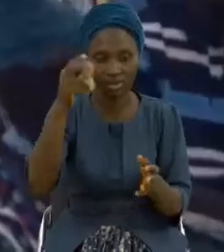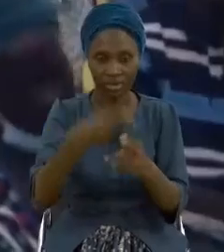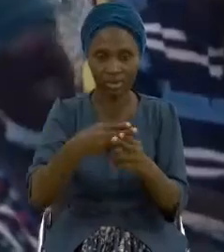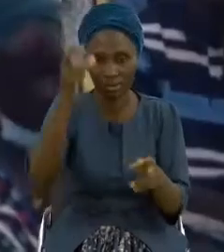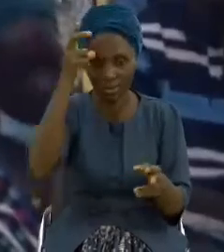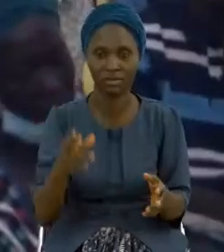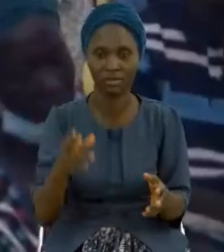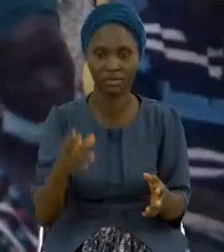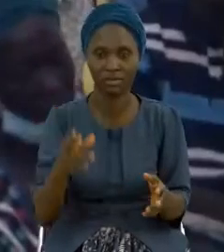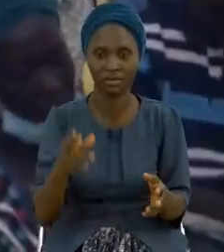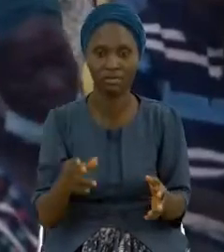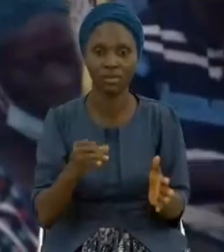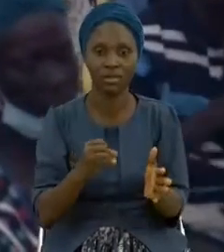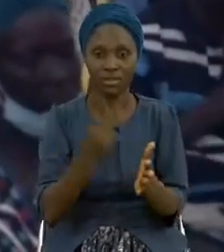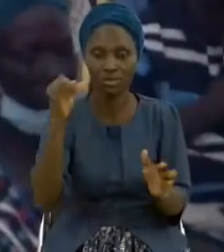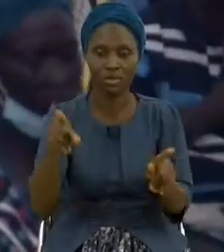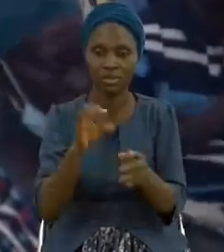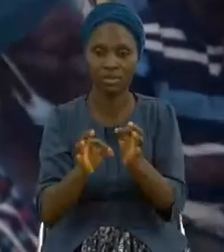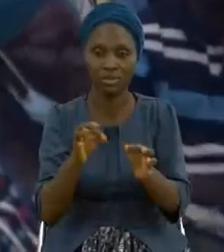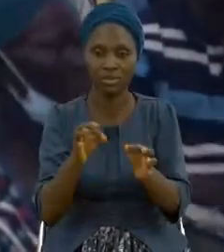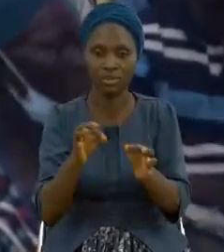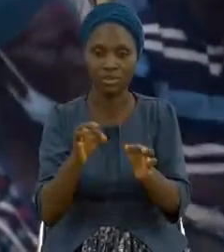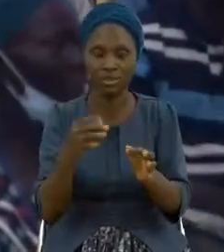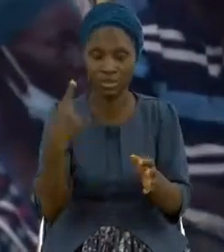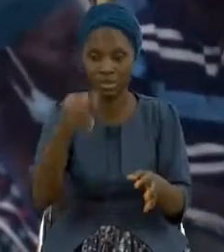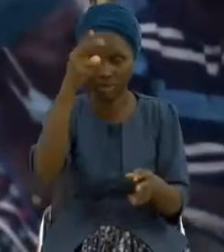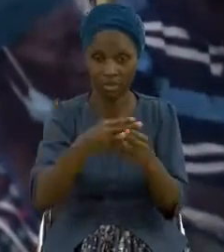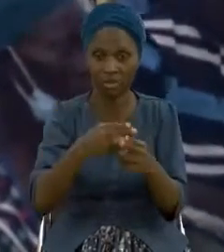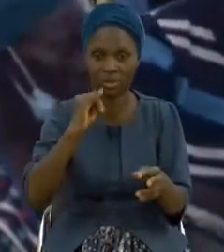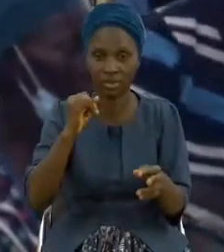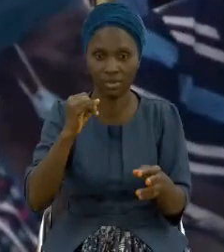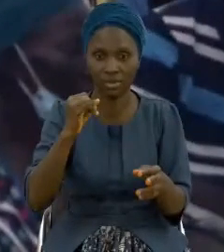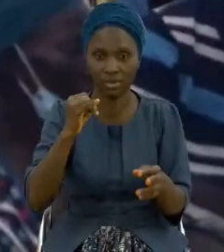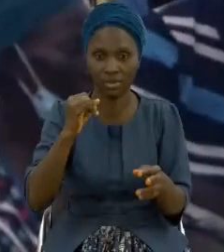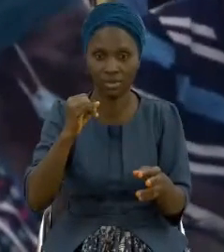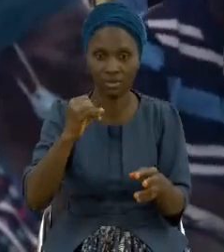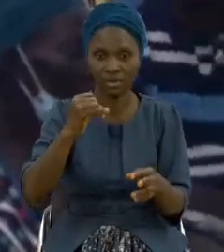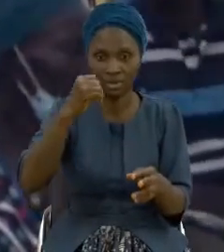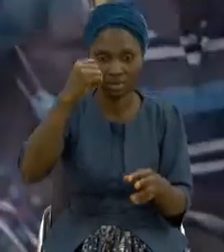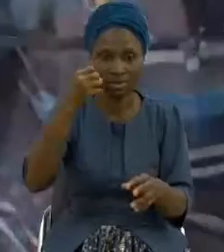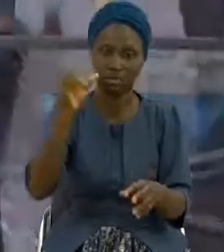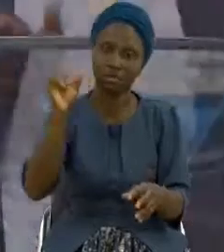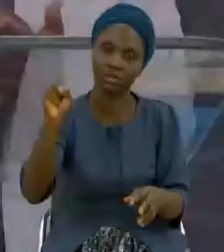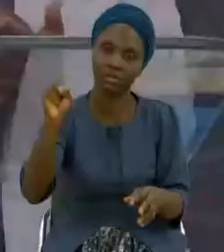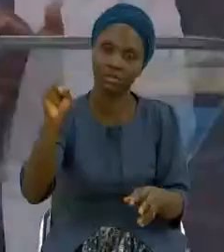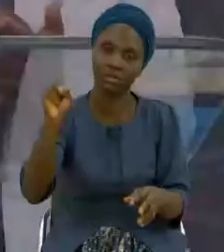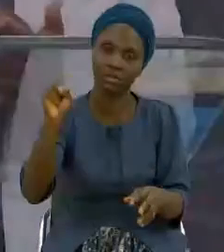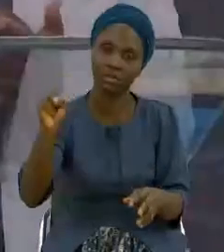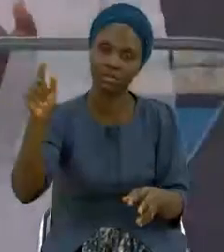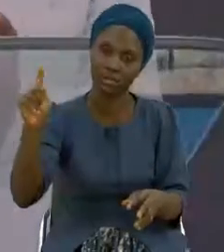any deadly thing, it shall not hurt them. They shall lay their hands on the